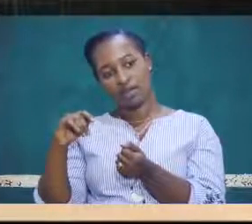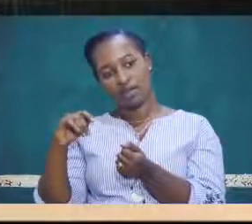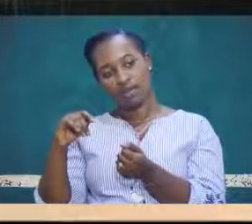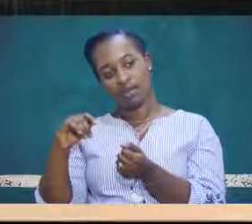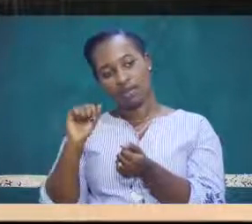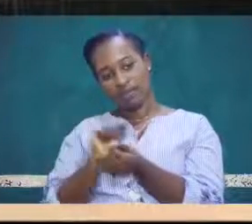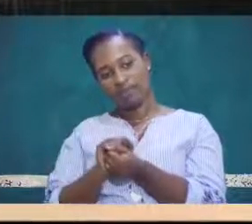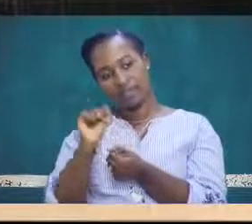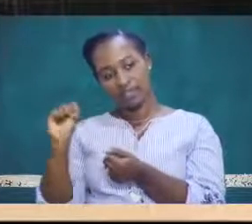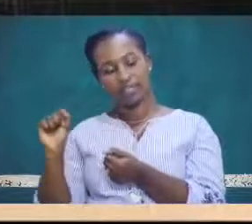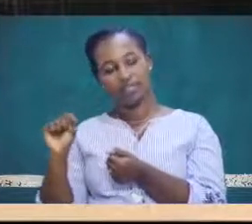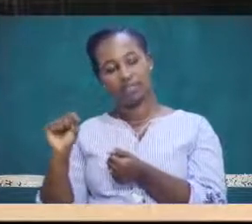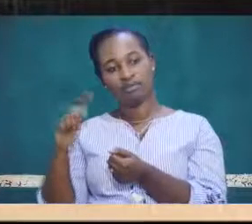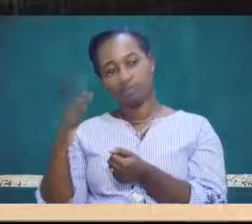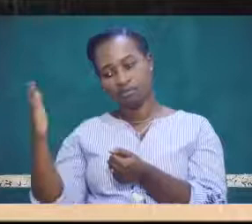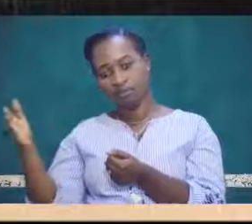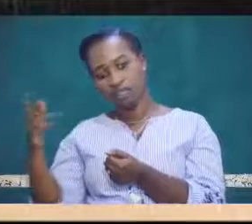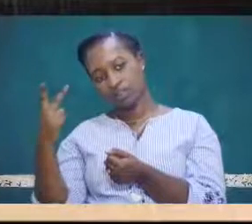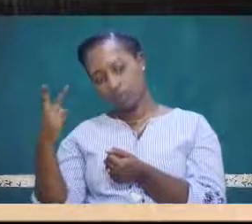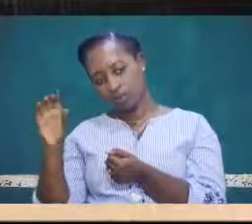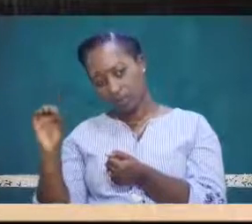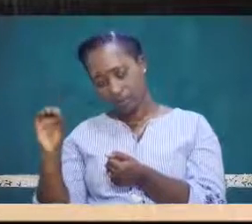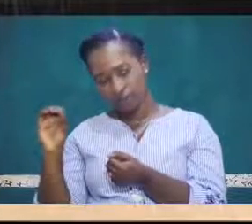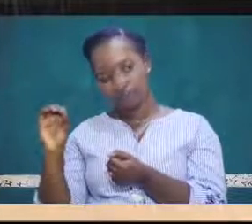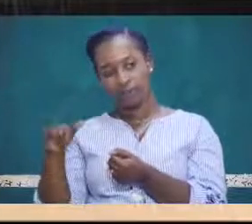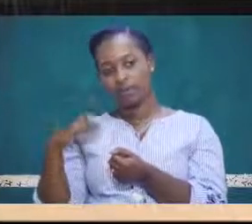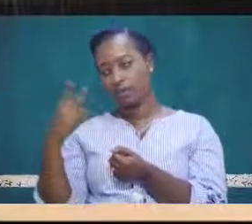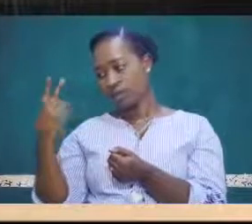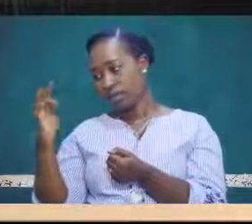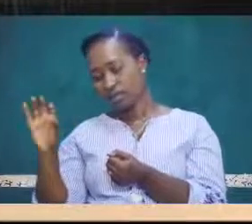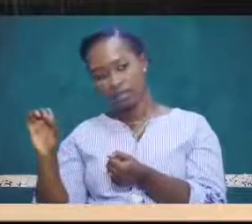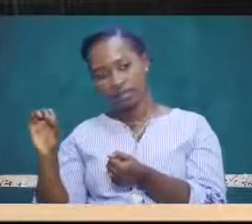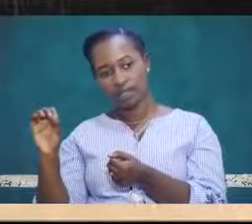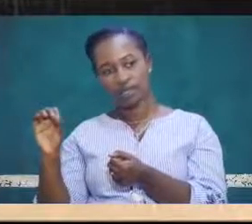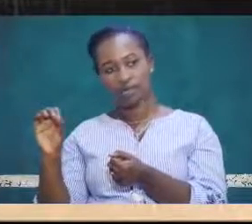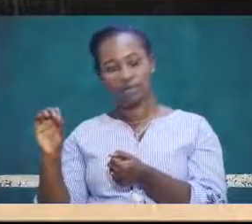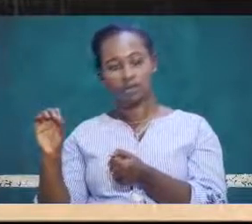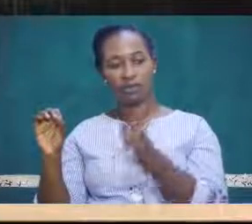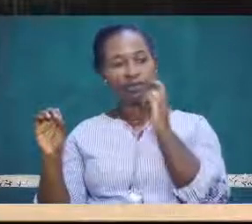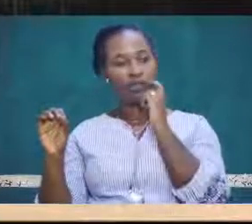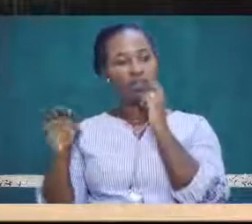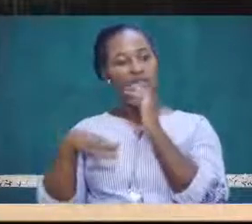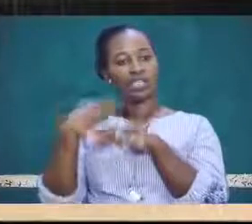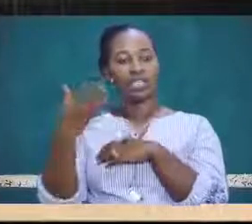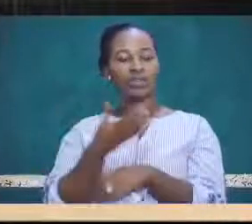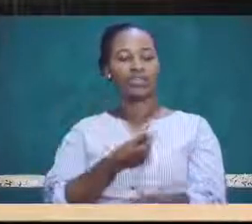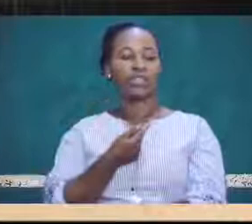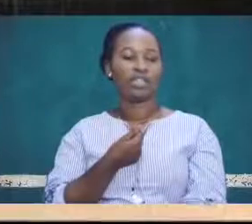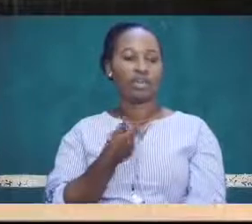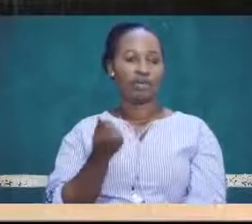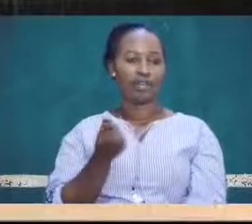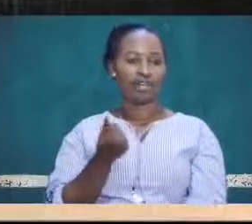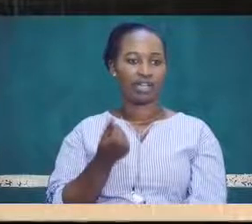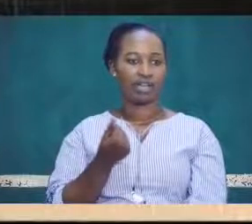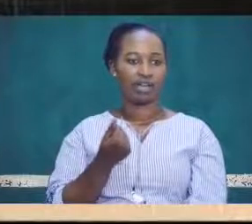10, we can have 15, we can have 20, we can have 30 if you want. Then here the prices, we